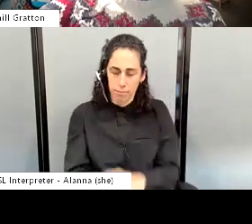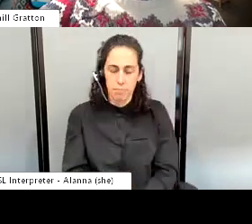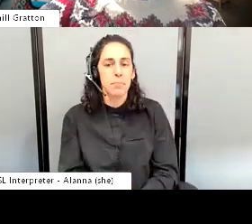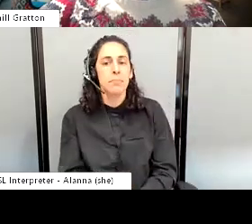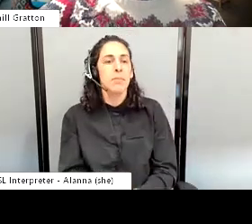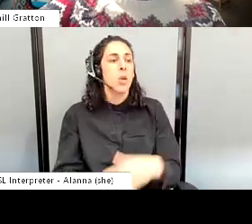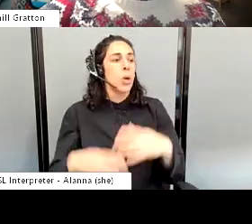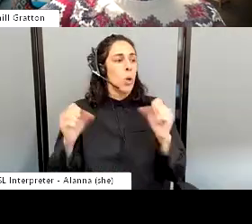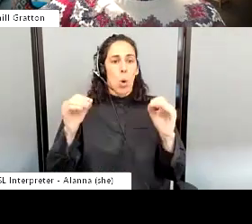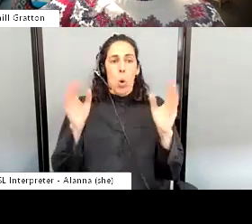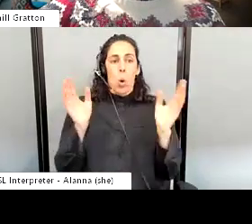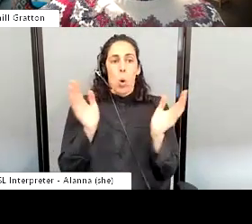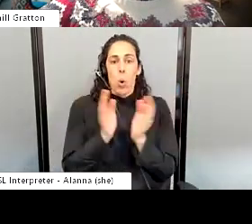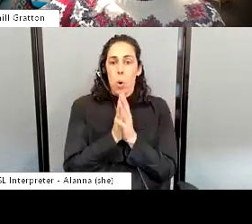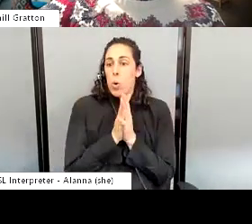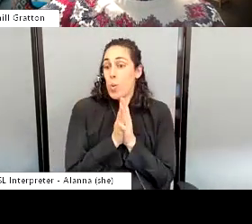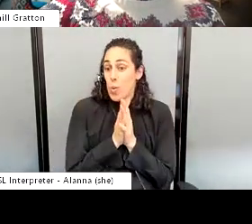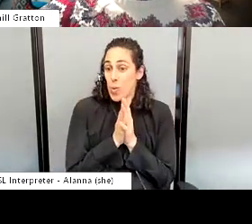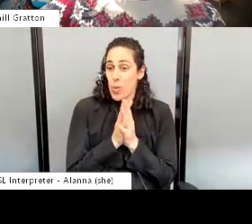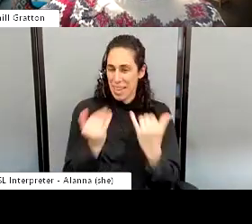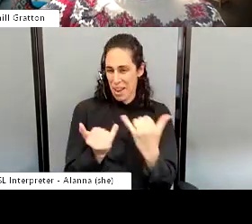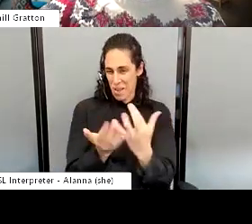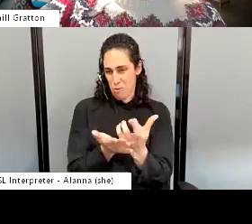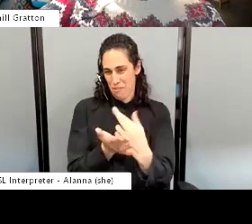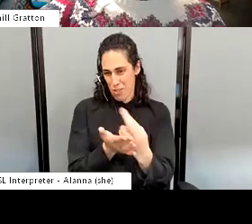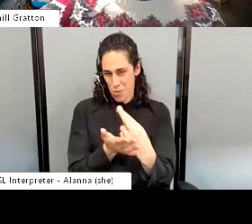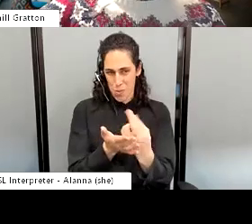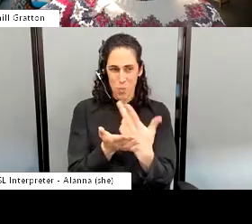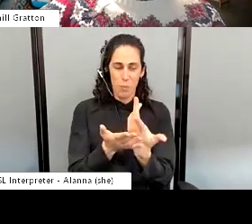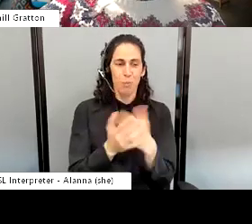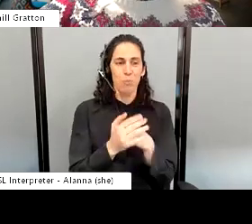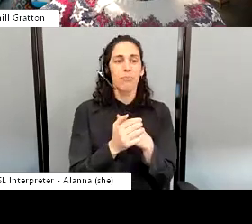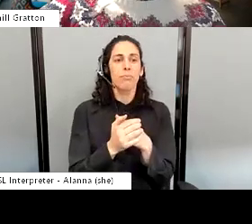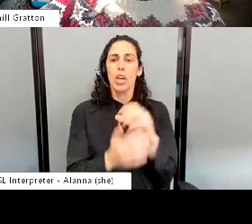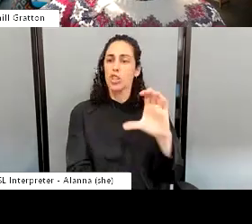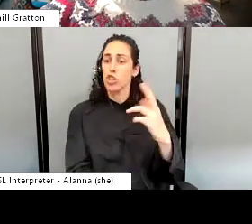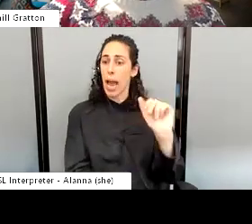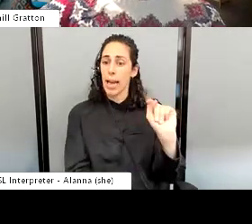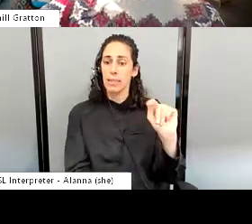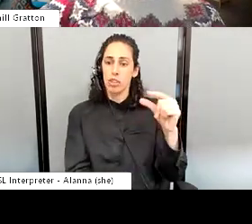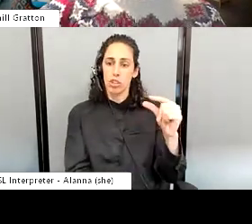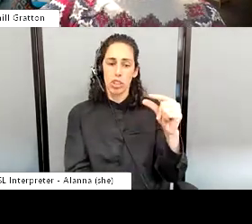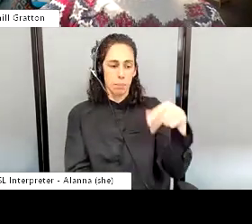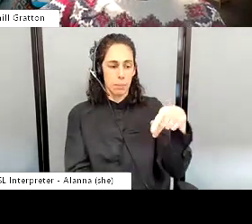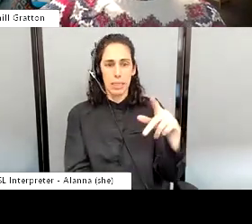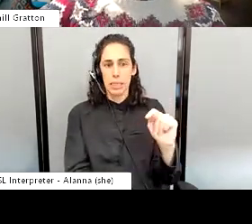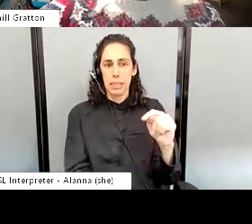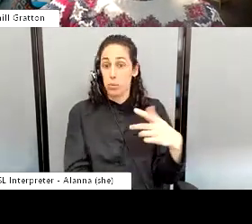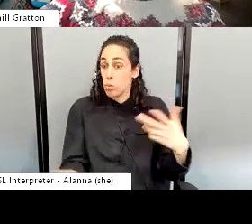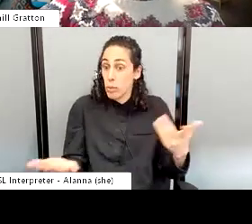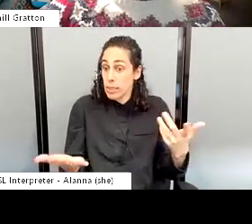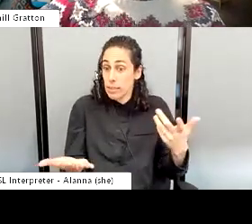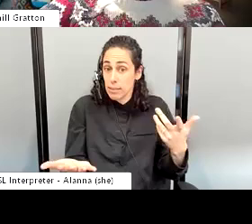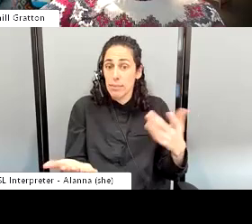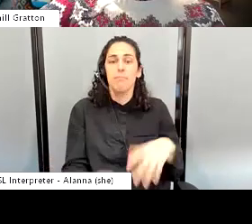is ChatGPT? It's something that's called a chatbot, which is basically kind of an online robot. Basically,